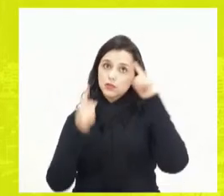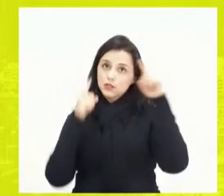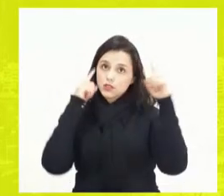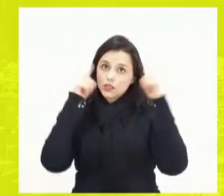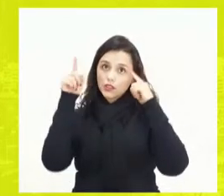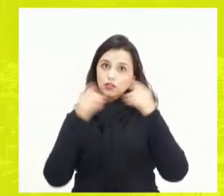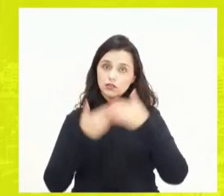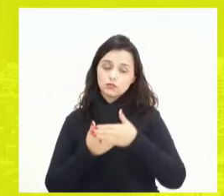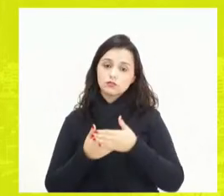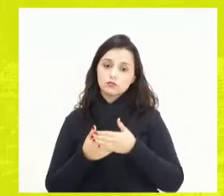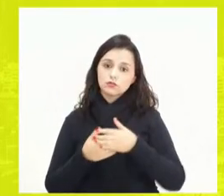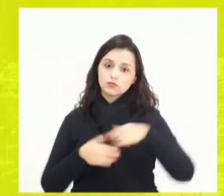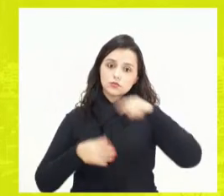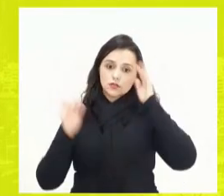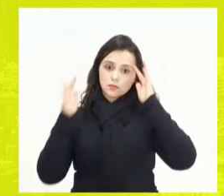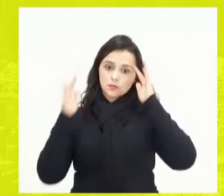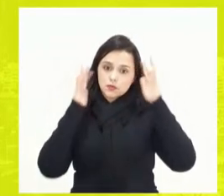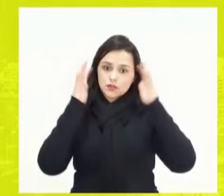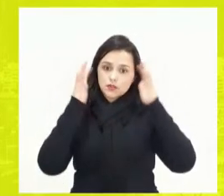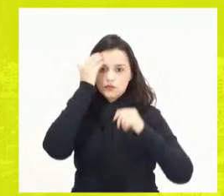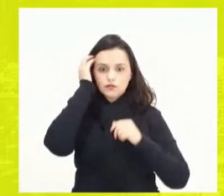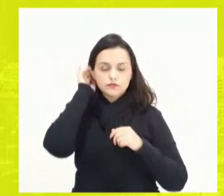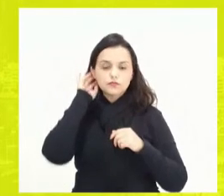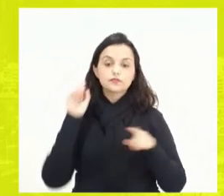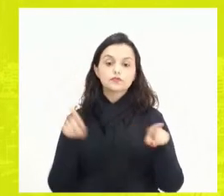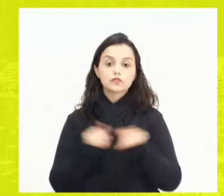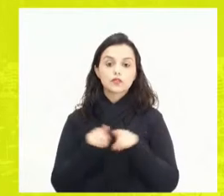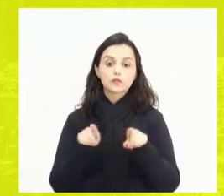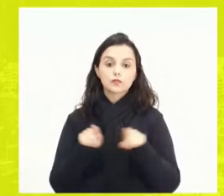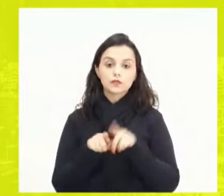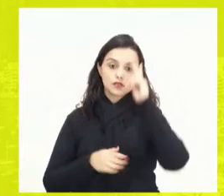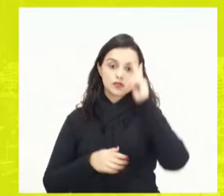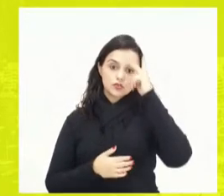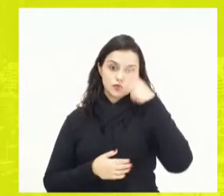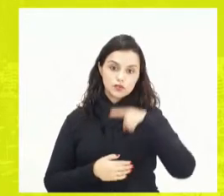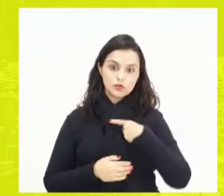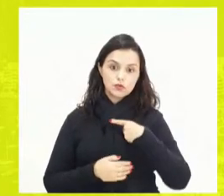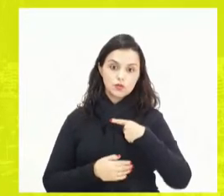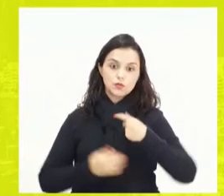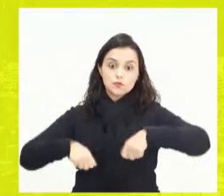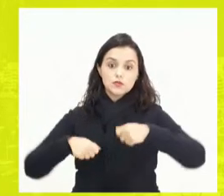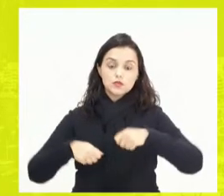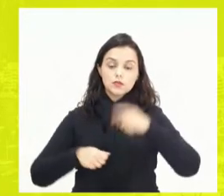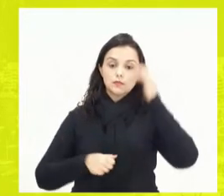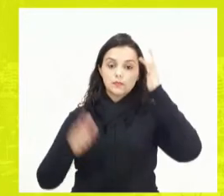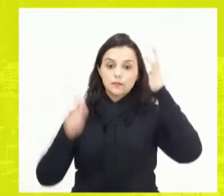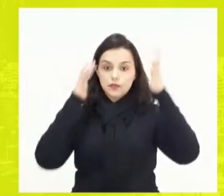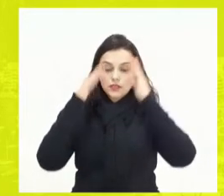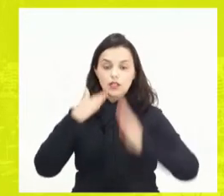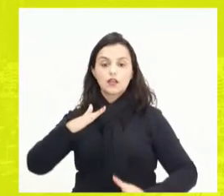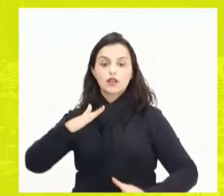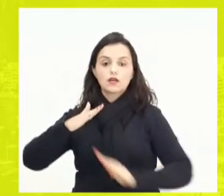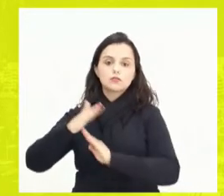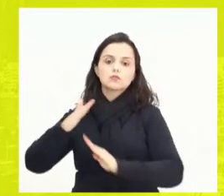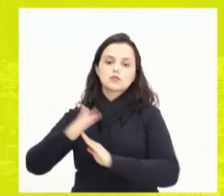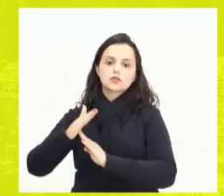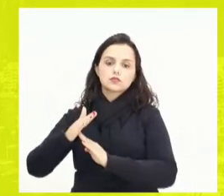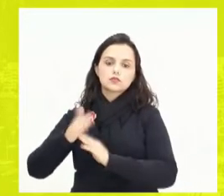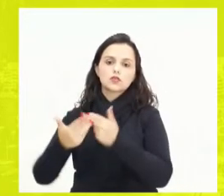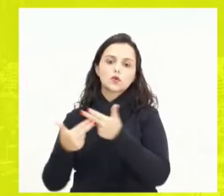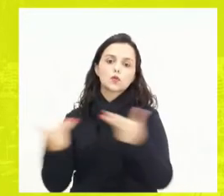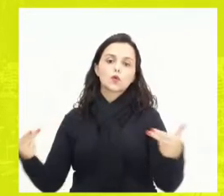you know just a few ideas for us to think collectively and at the individual level we have to think of limits what limits i